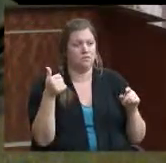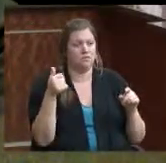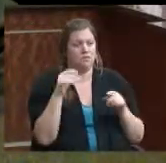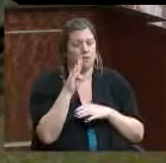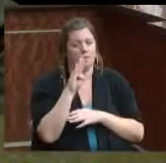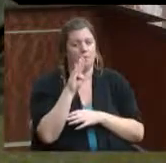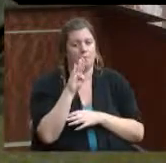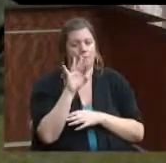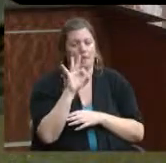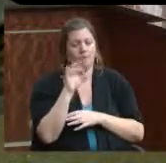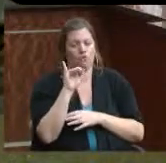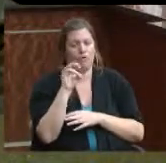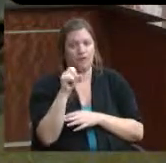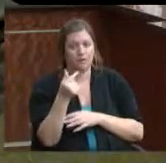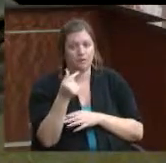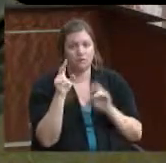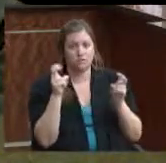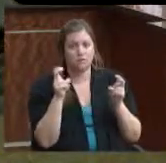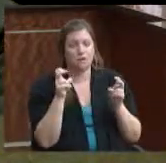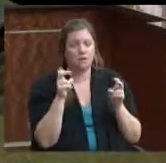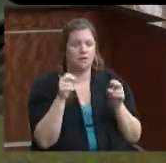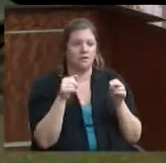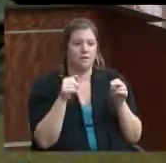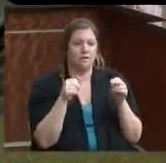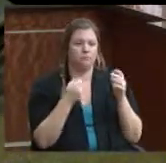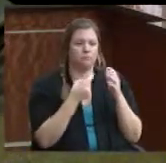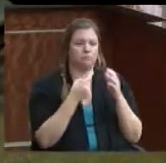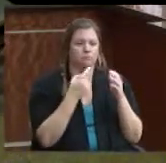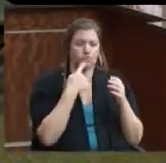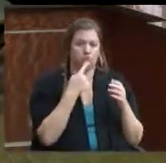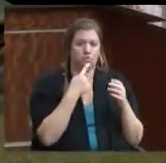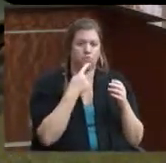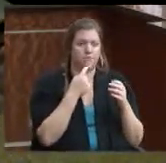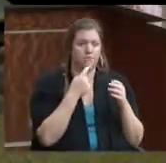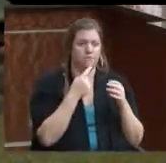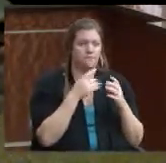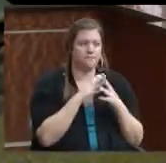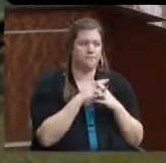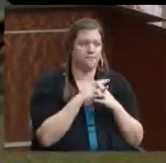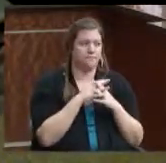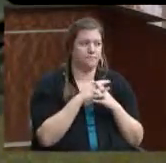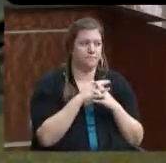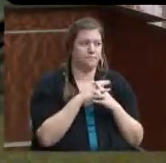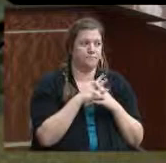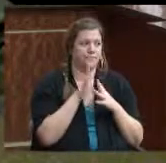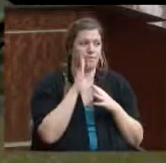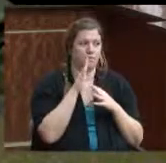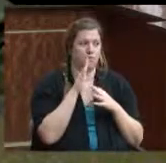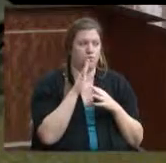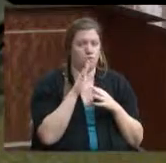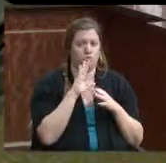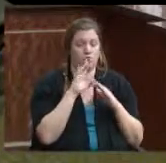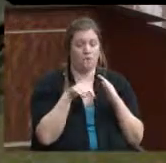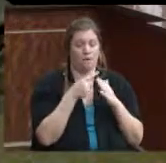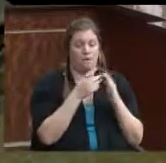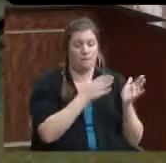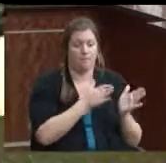buffering, all of those things that were brought up in particular, that you brought up, will come up at the Planning